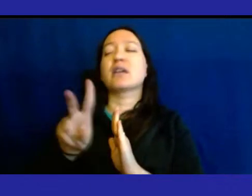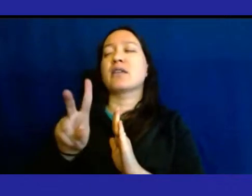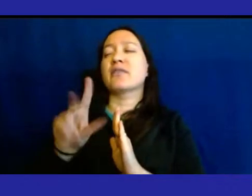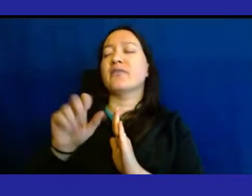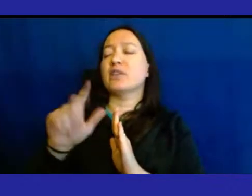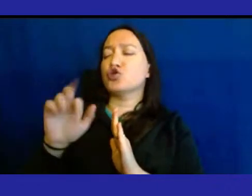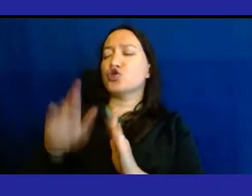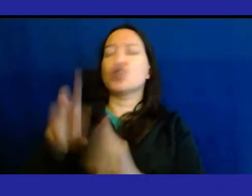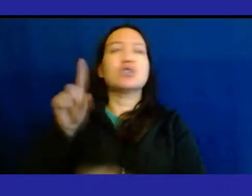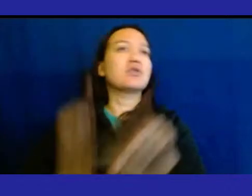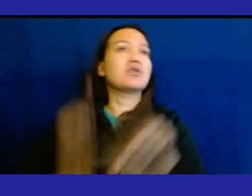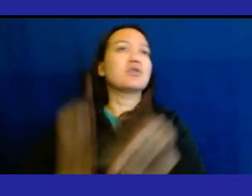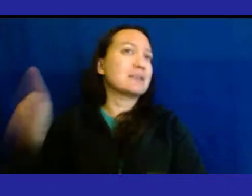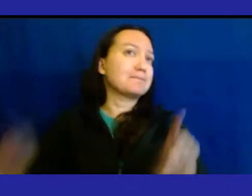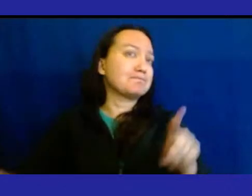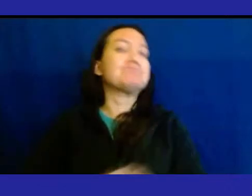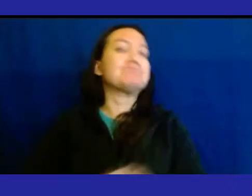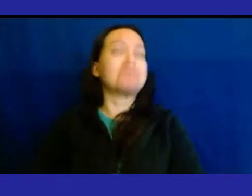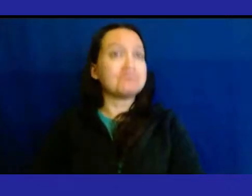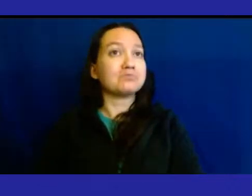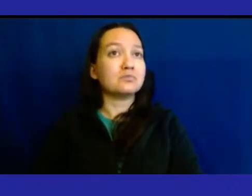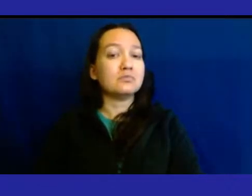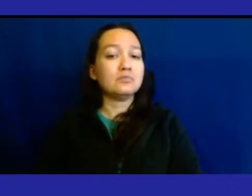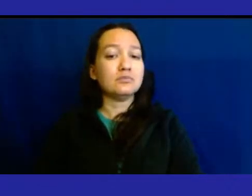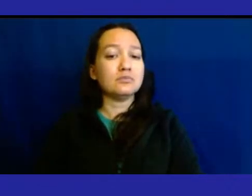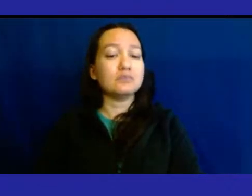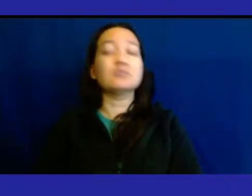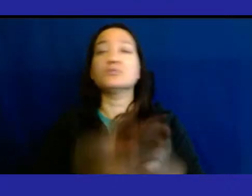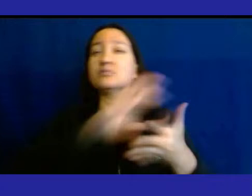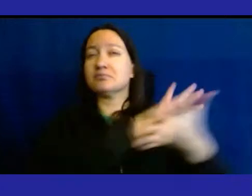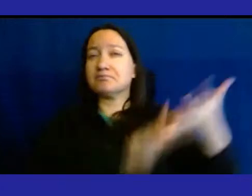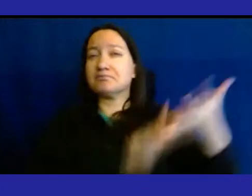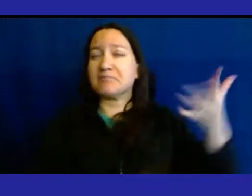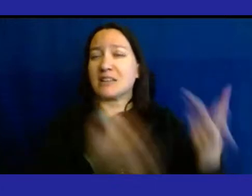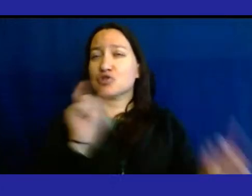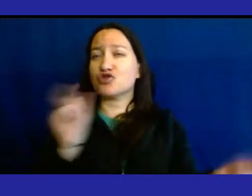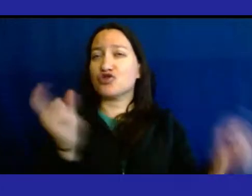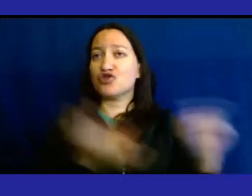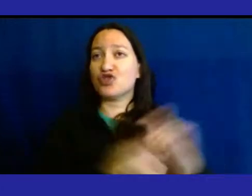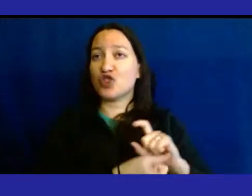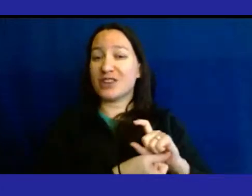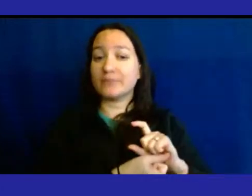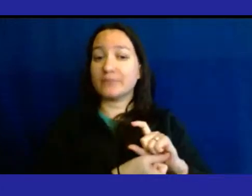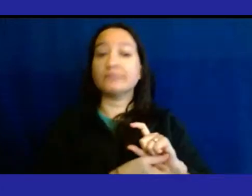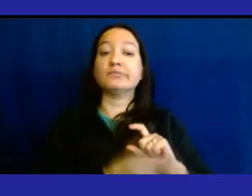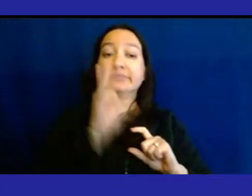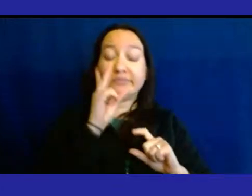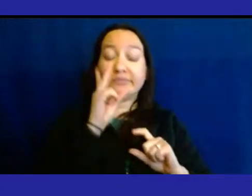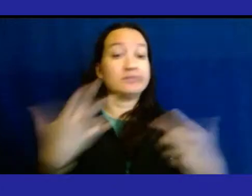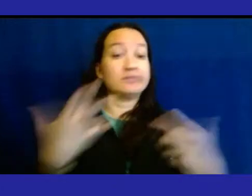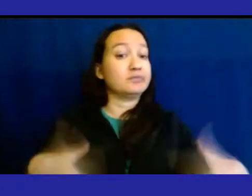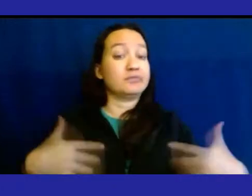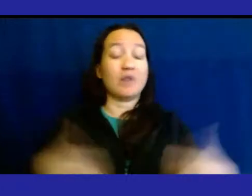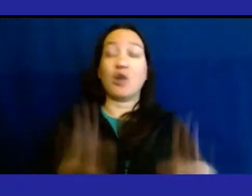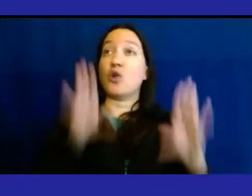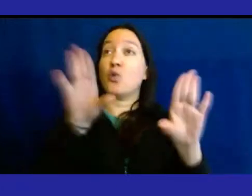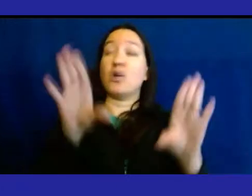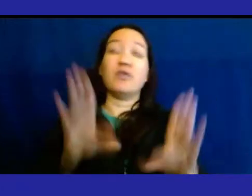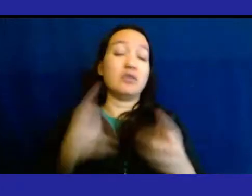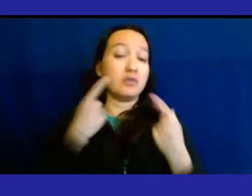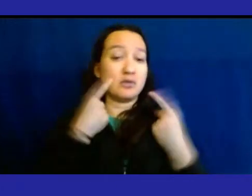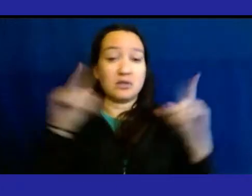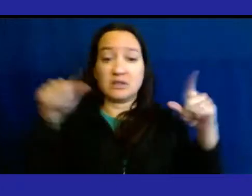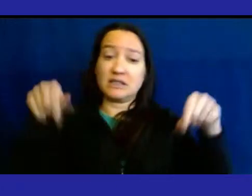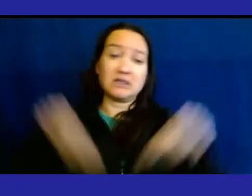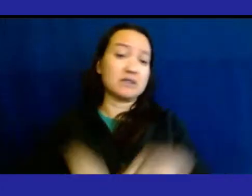policy. So with these changes, you can see on the next slide that we've had really, really great success.